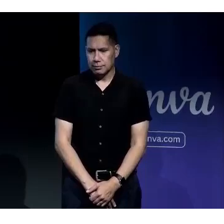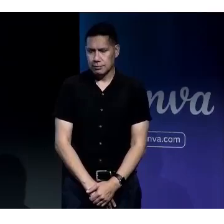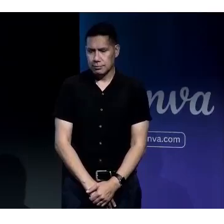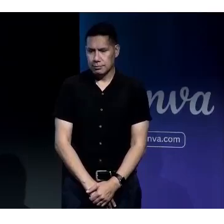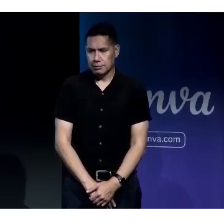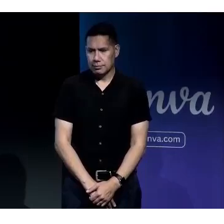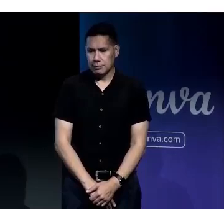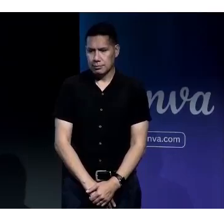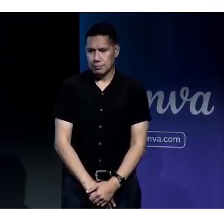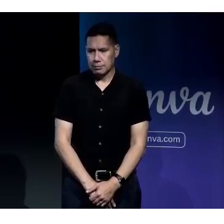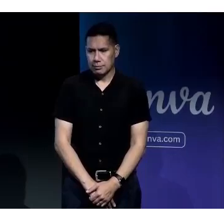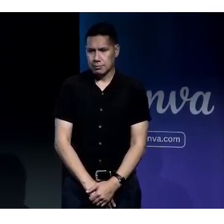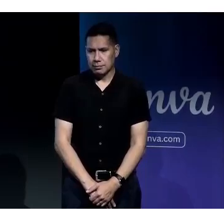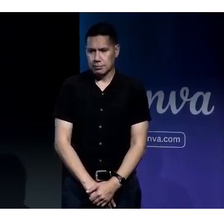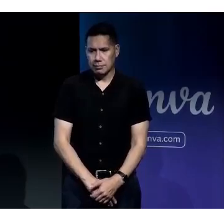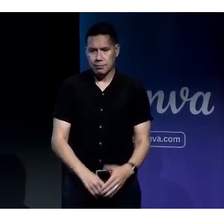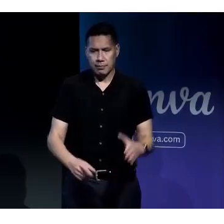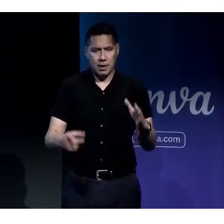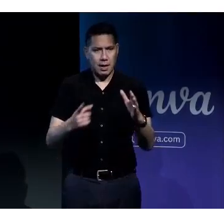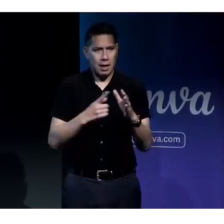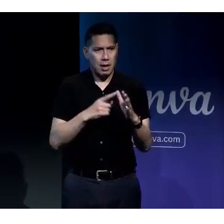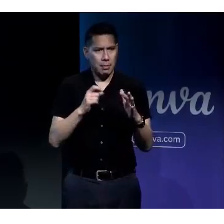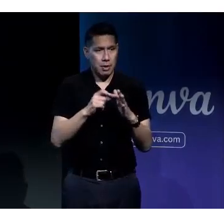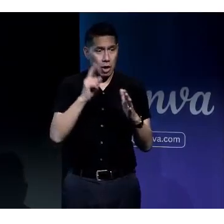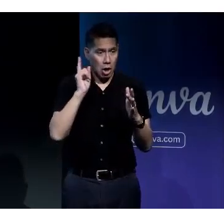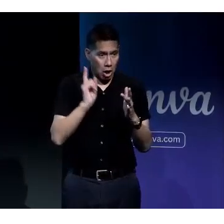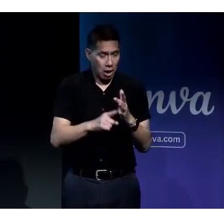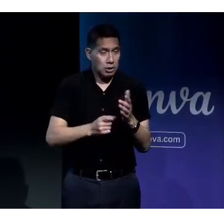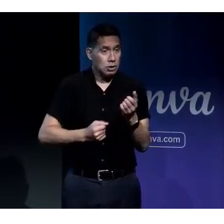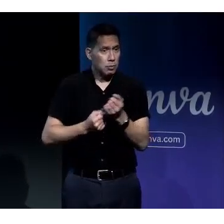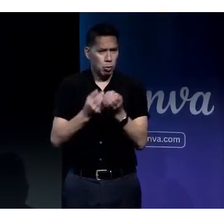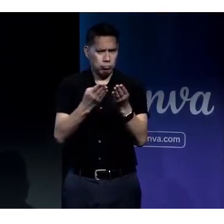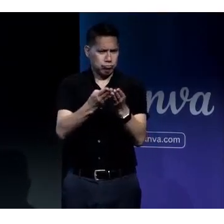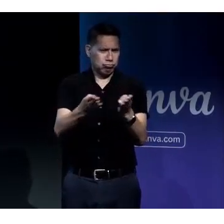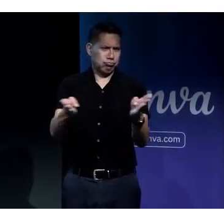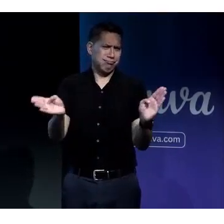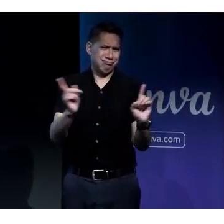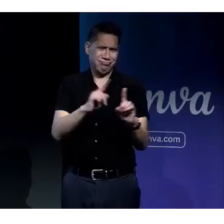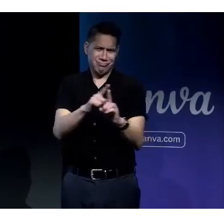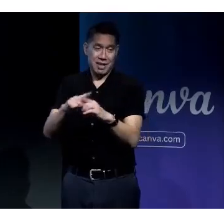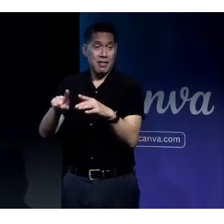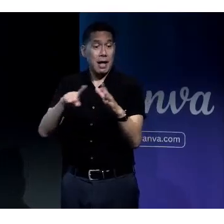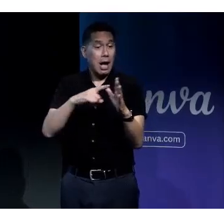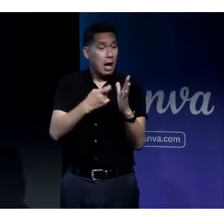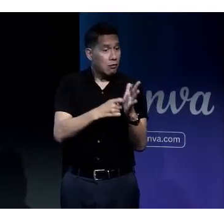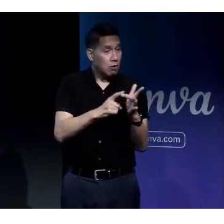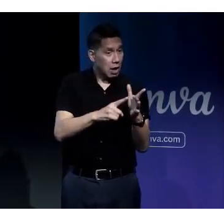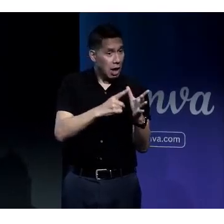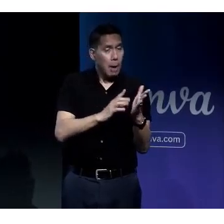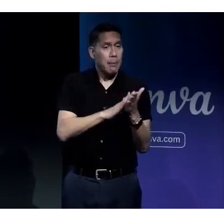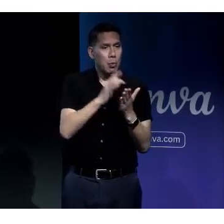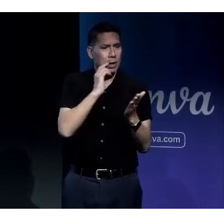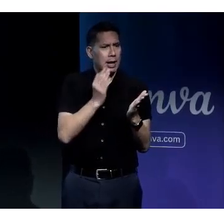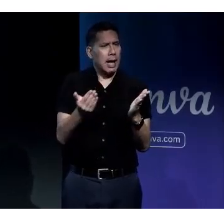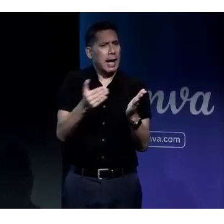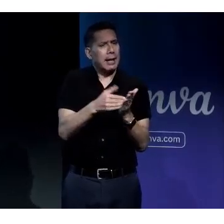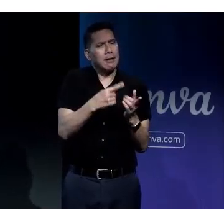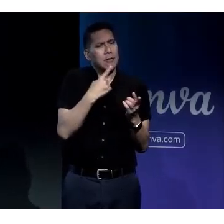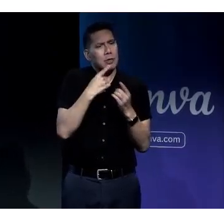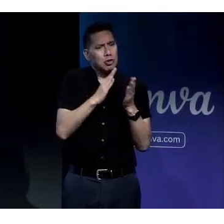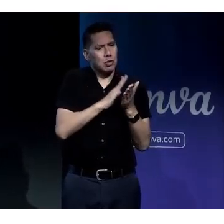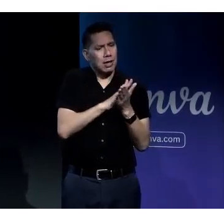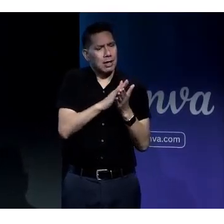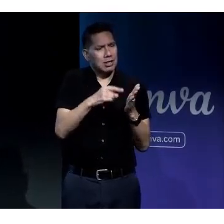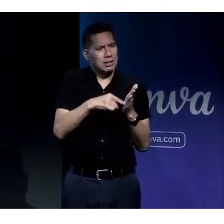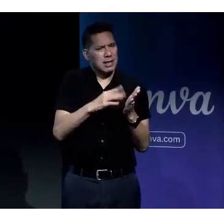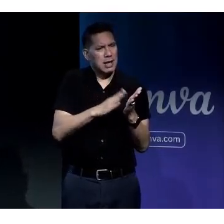Those native accessibility APIs support a larger range of elements, and then ARIA allows us to add information to our HTML